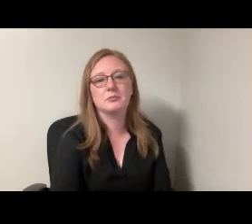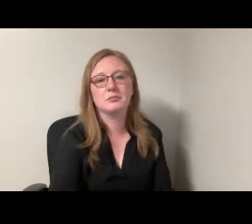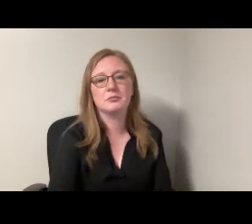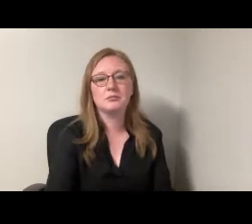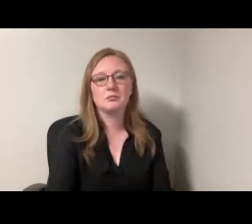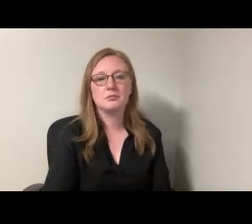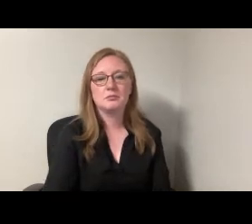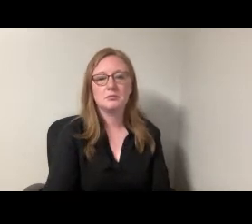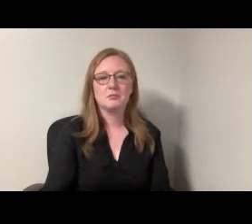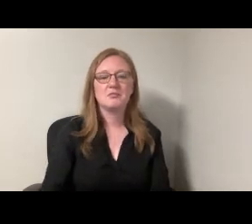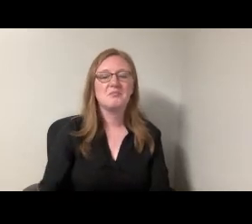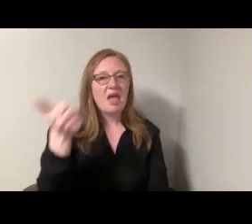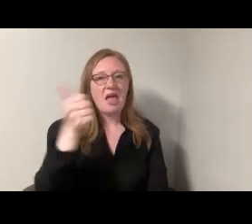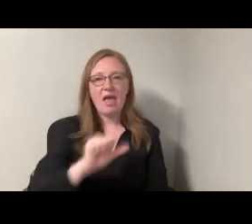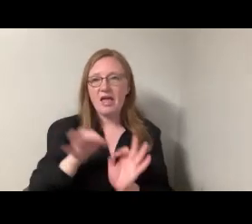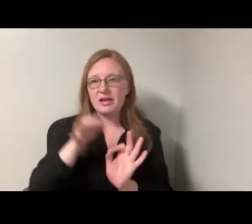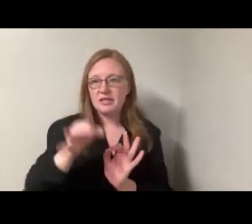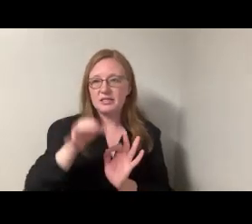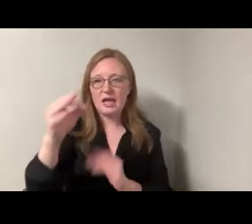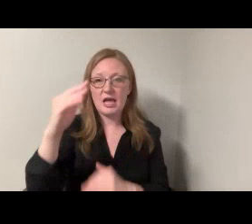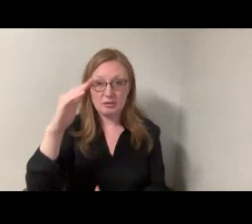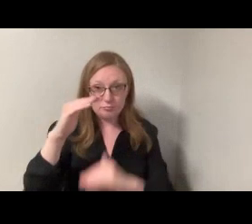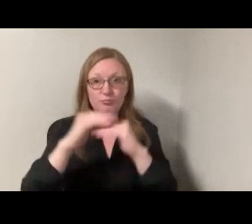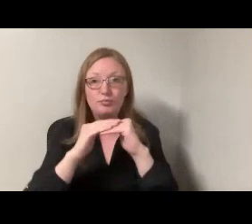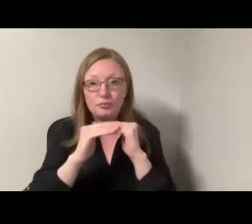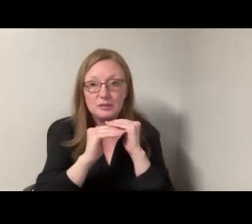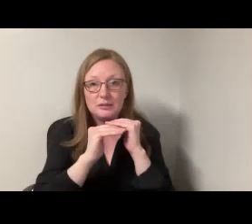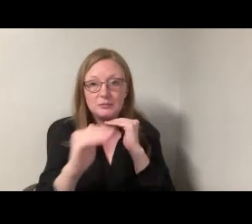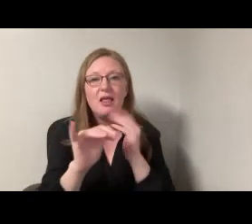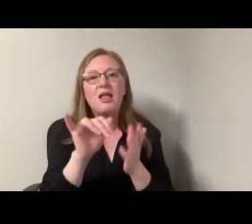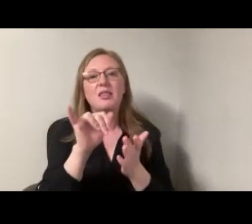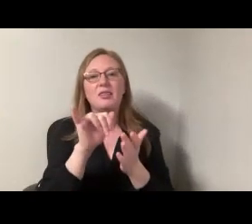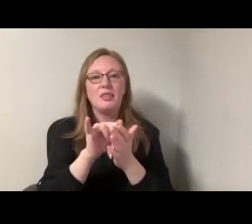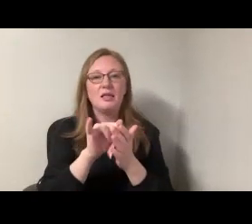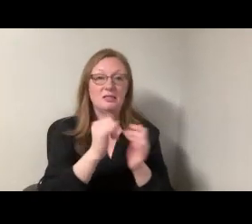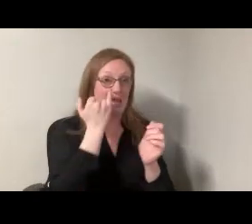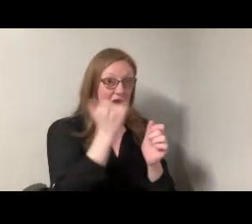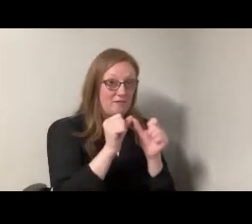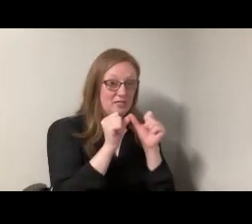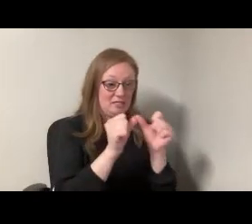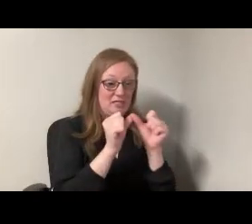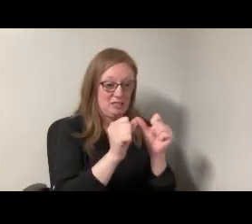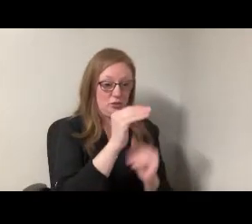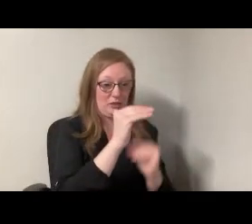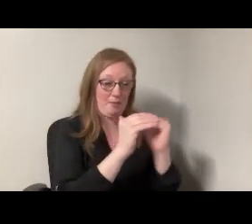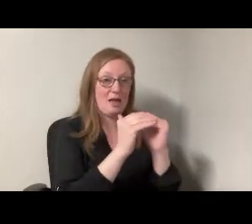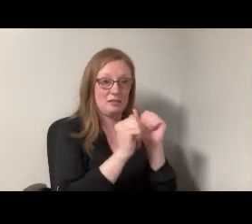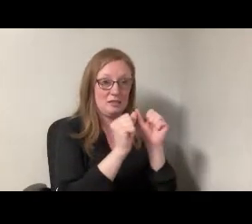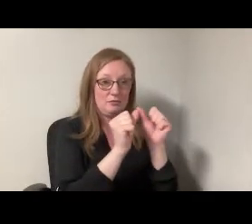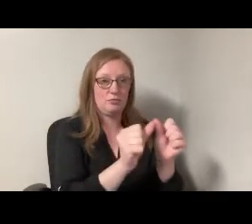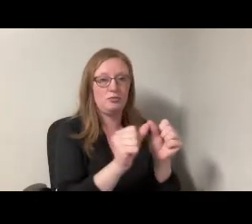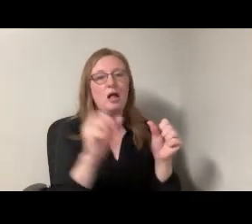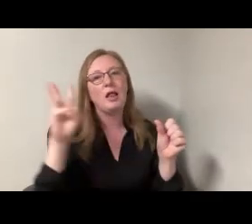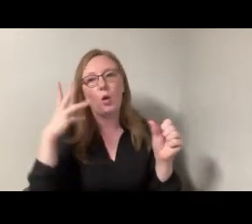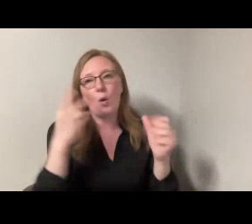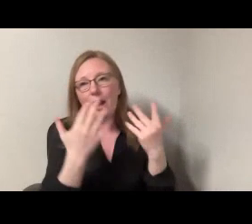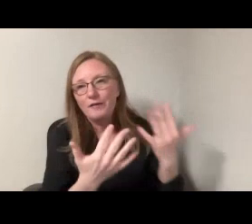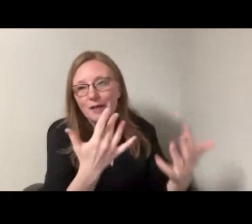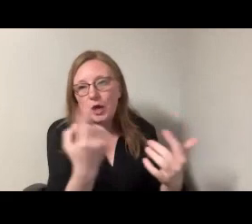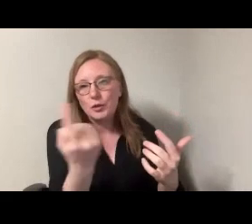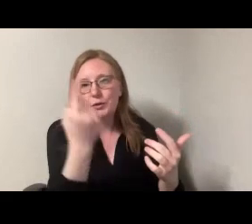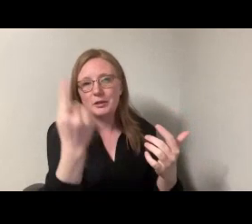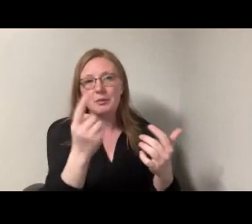any delay in reaching capacity will delay the sustainment date. The longer it stays at capacity, like when you have a wildfire or something, you know,